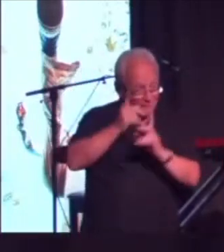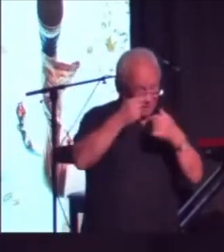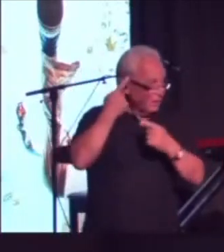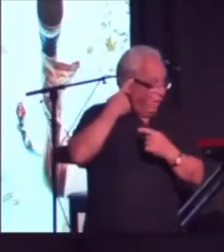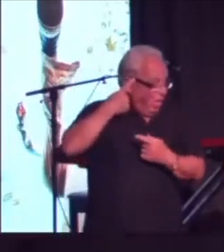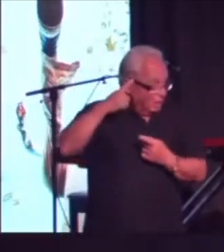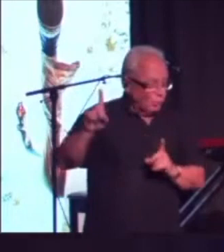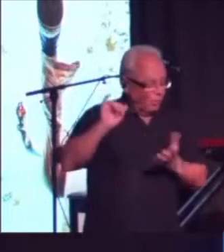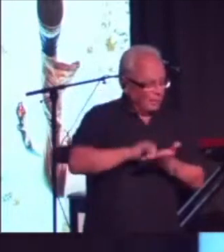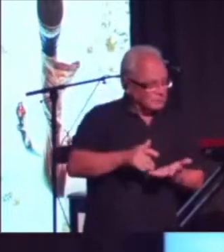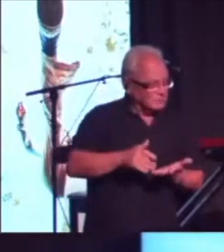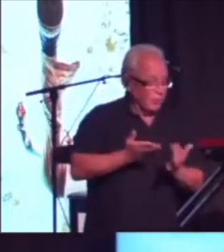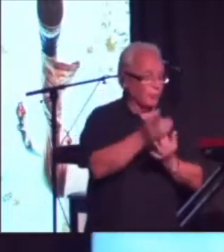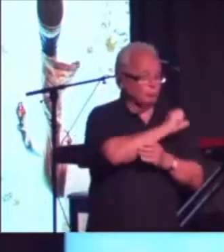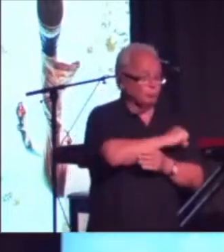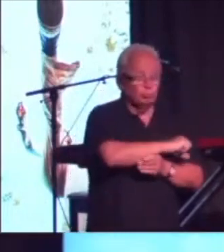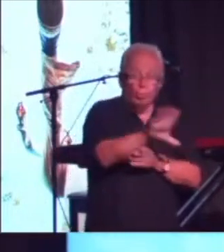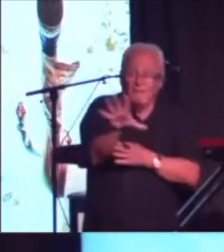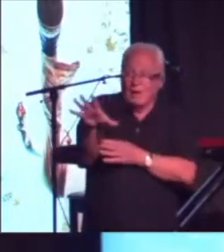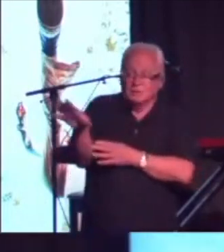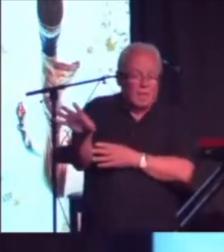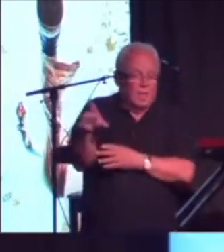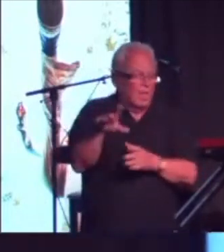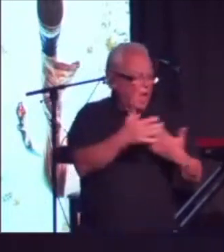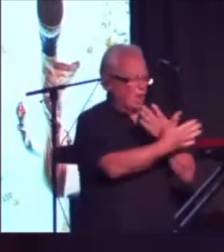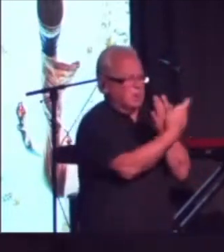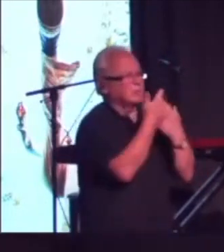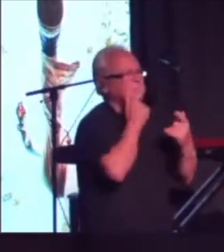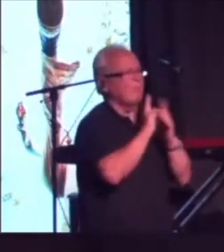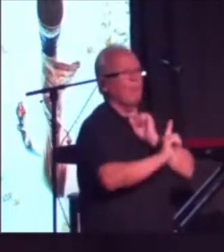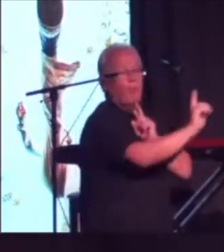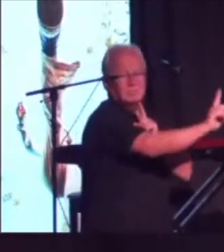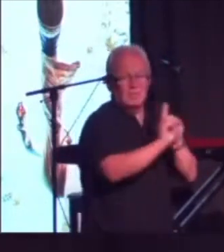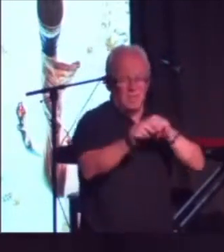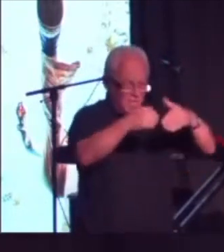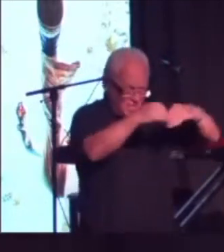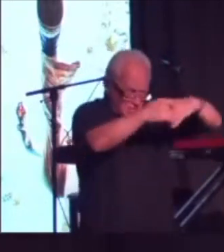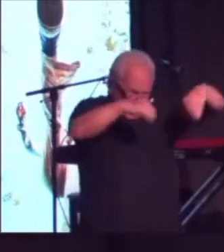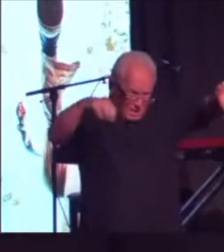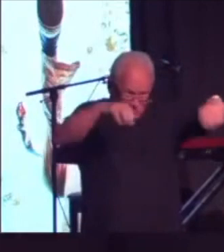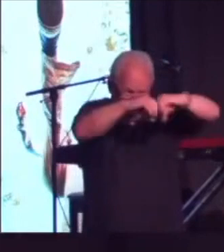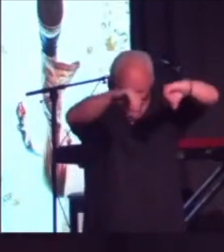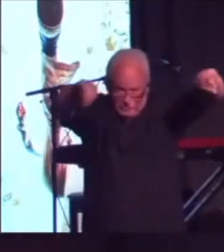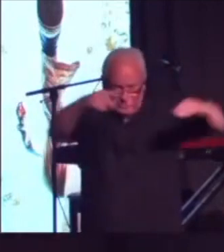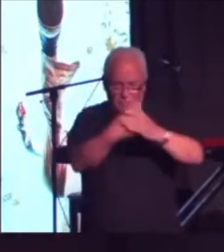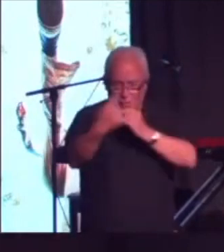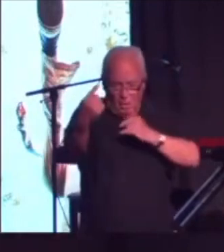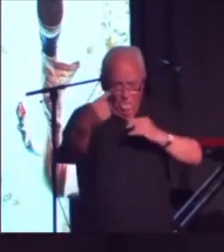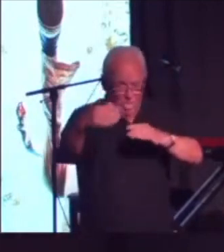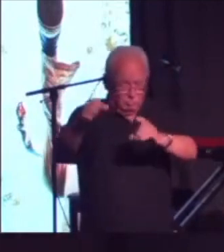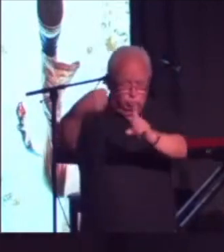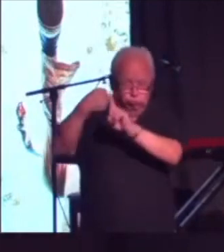of this coronavirus pandemic is how much loneliness is on the rise, isolation, and then it impacts people's mental